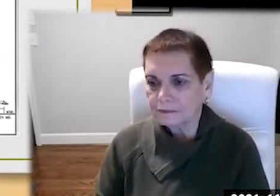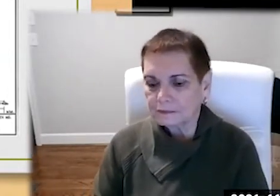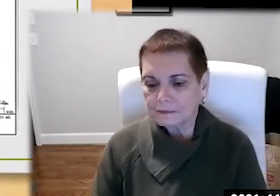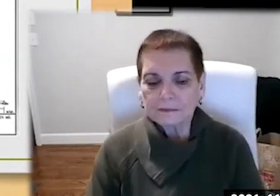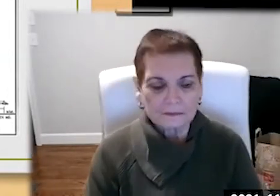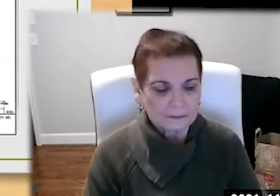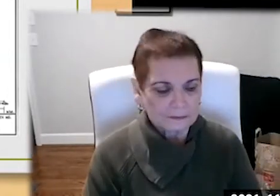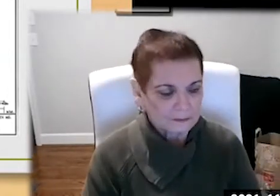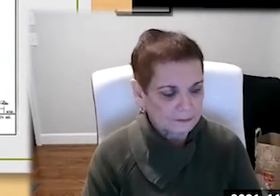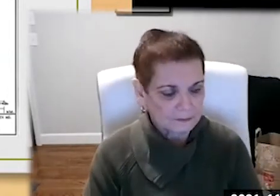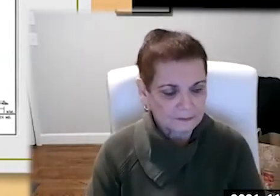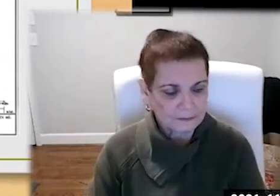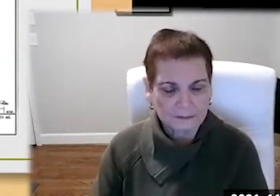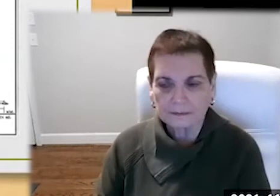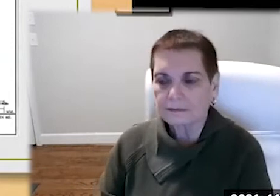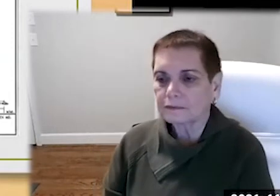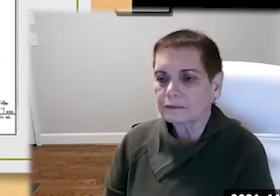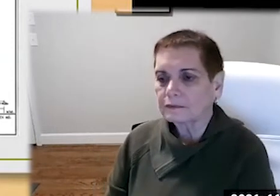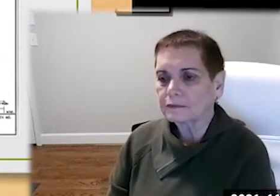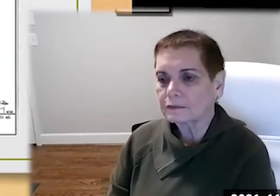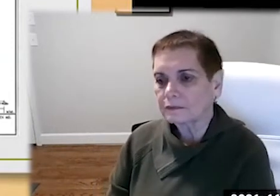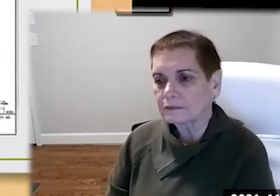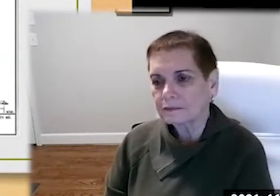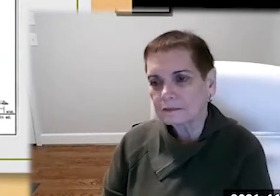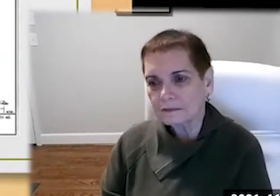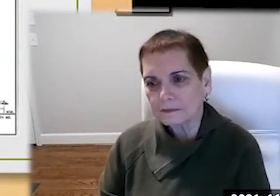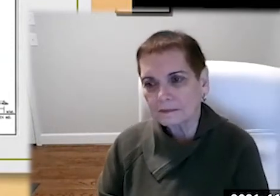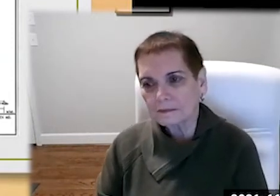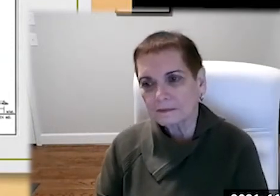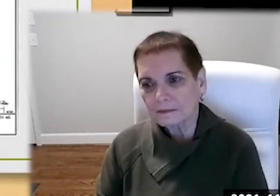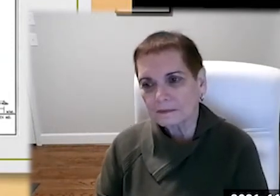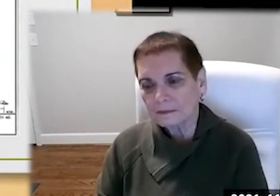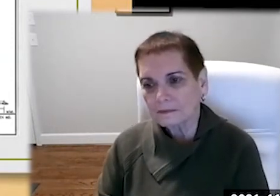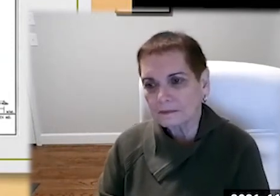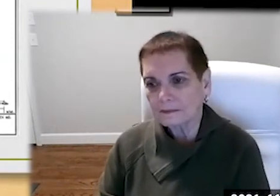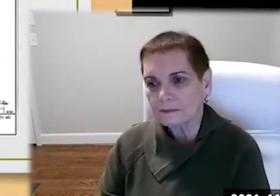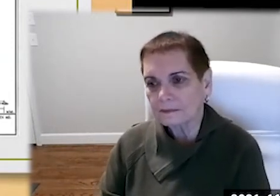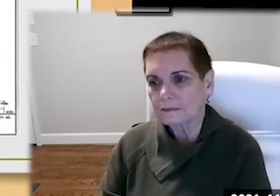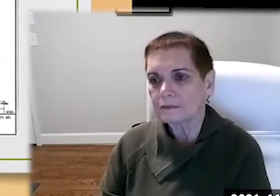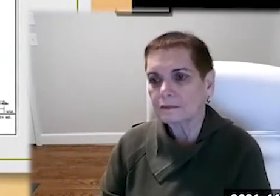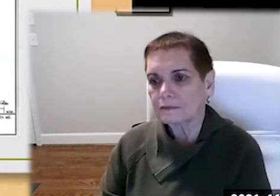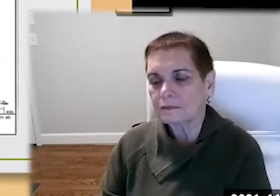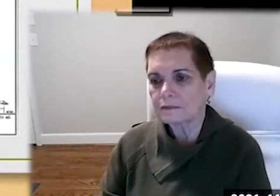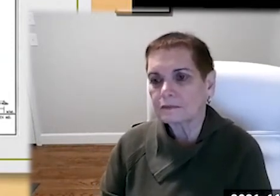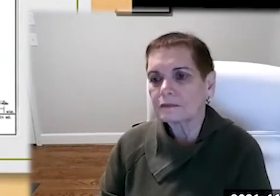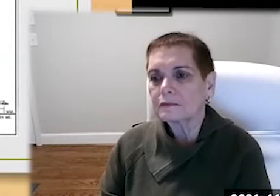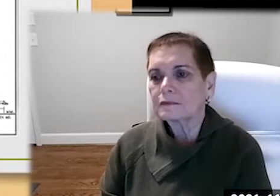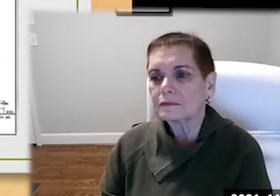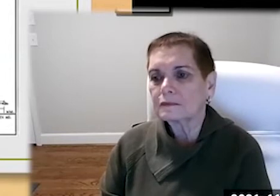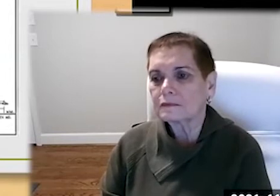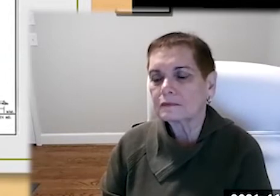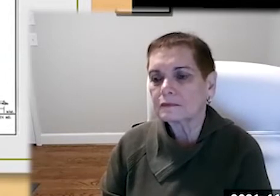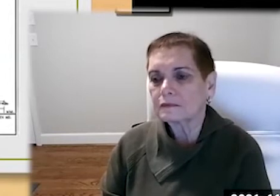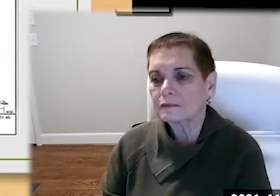Baigua, Adolfo de Hosto Ayala, published in 1948, and La Guerra en el Caribe en siglo